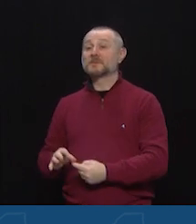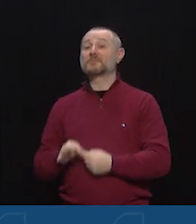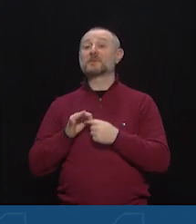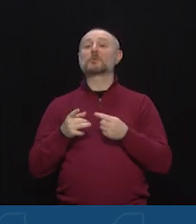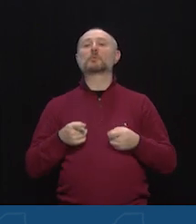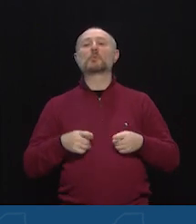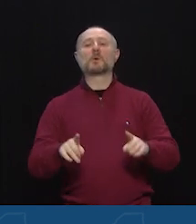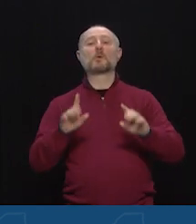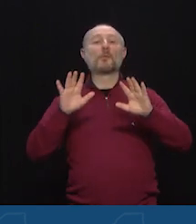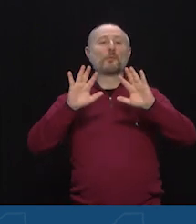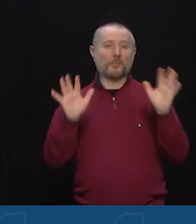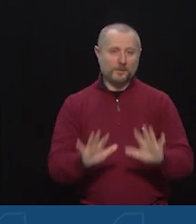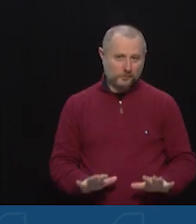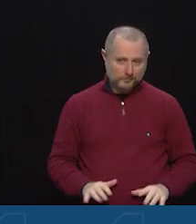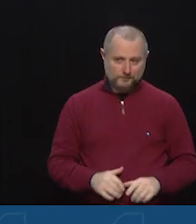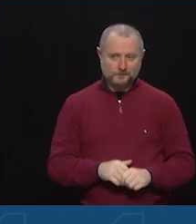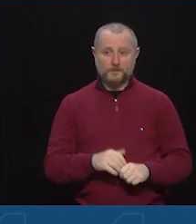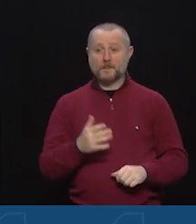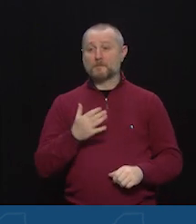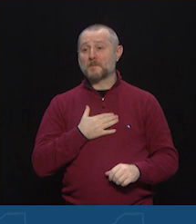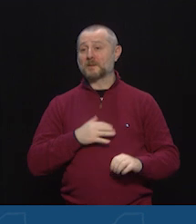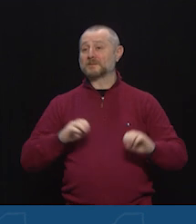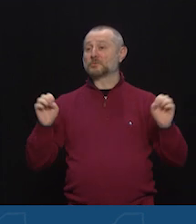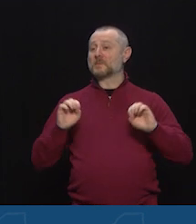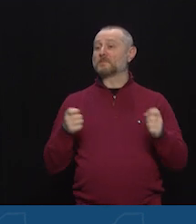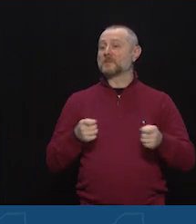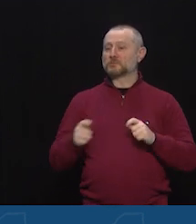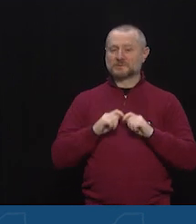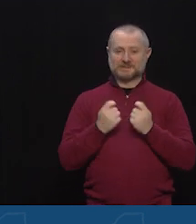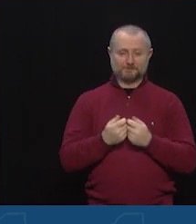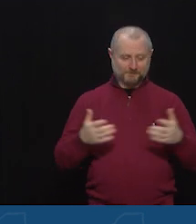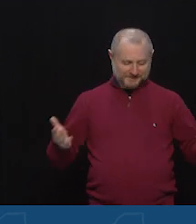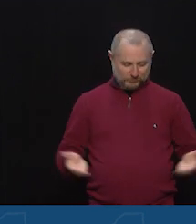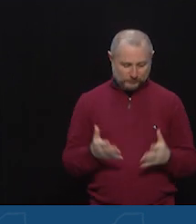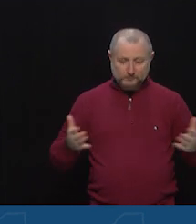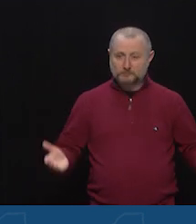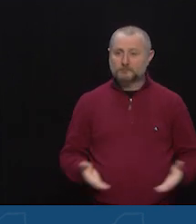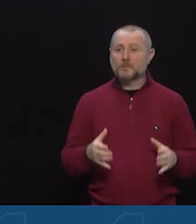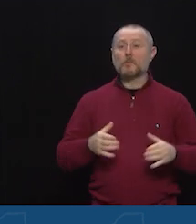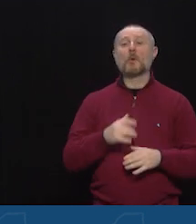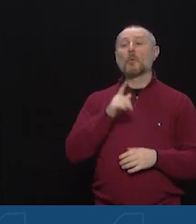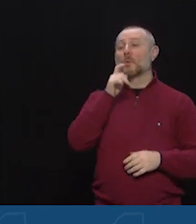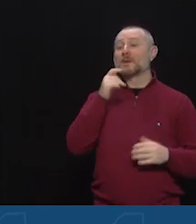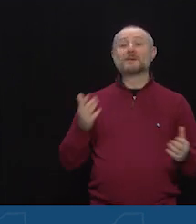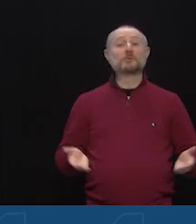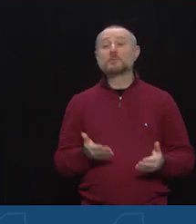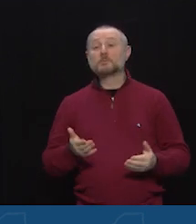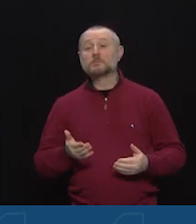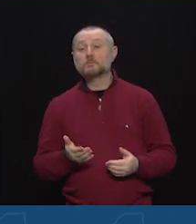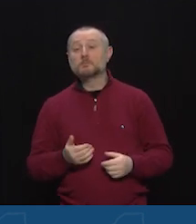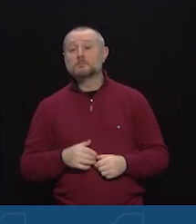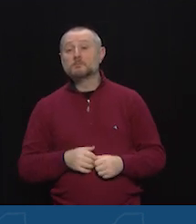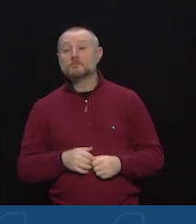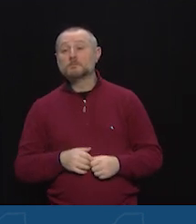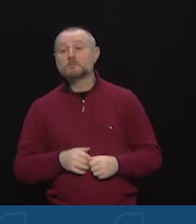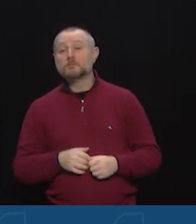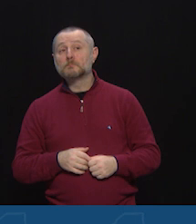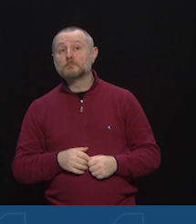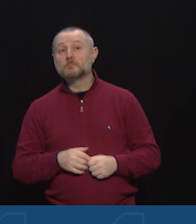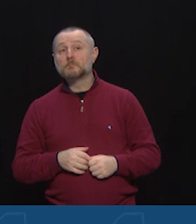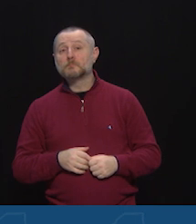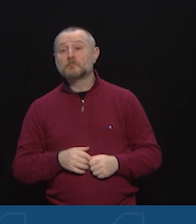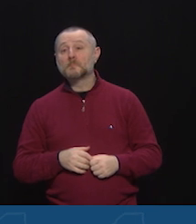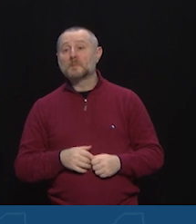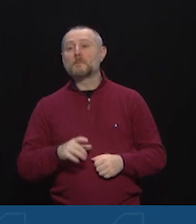entire emergency management team is here as well. The only person who is not here today is our